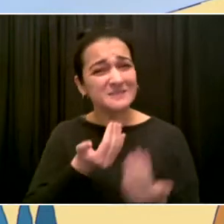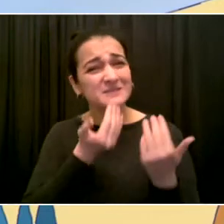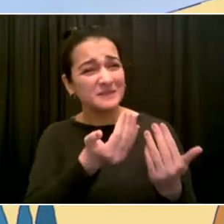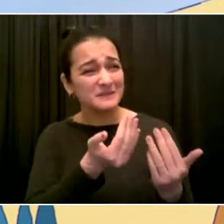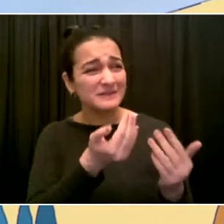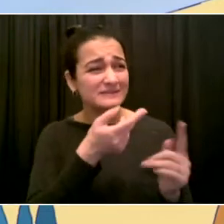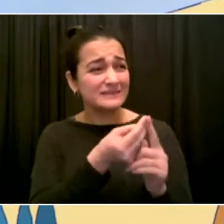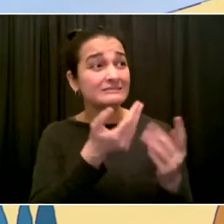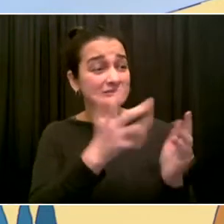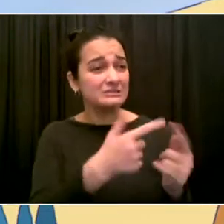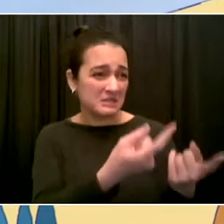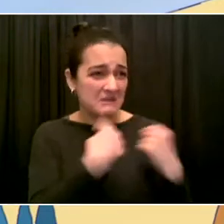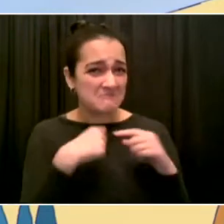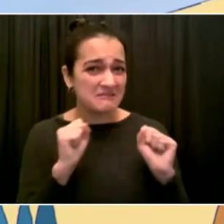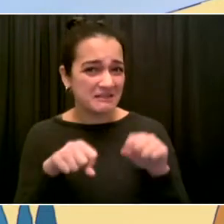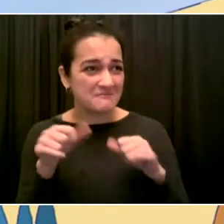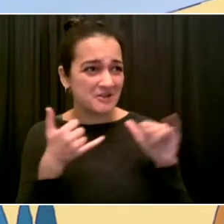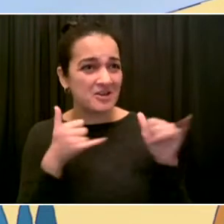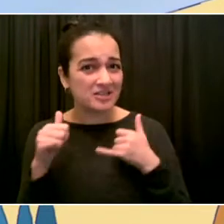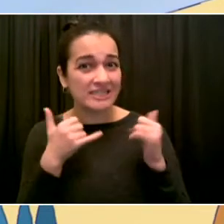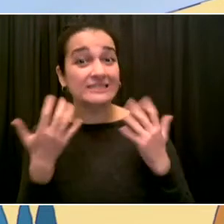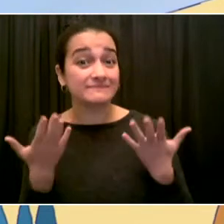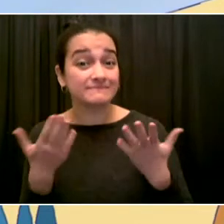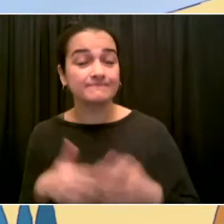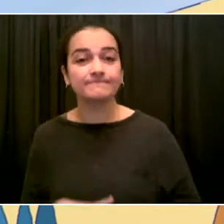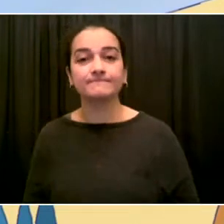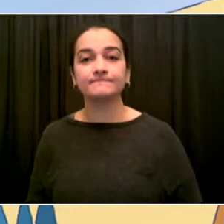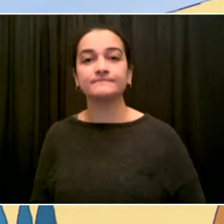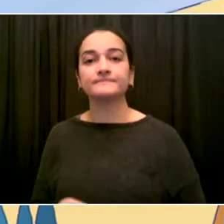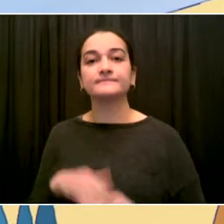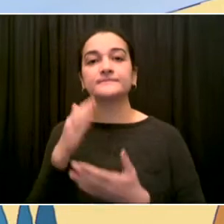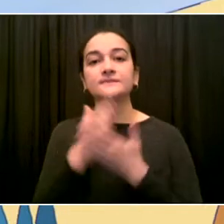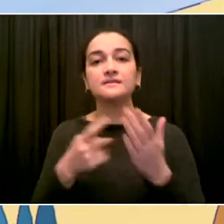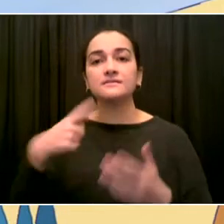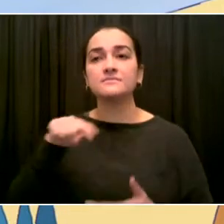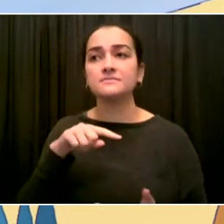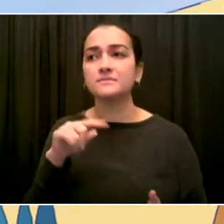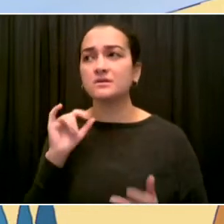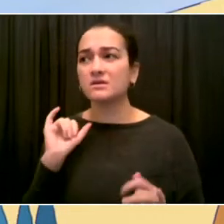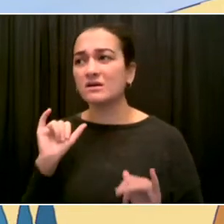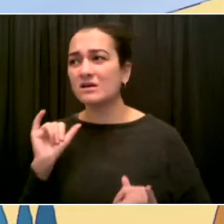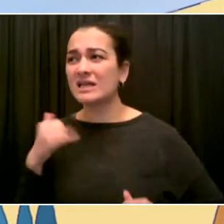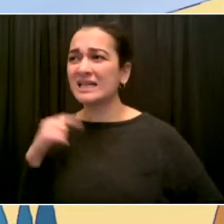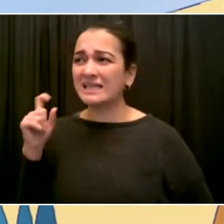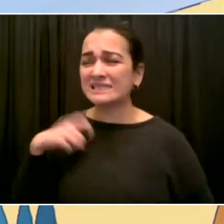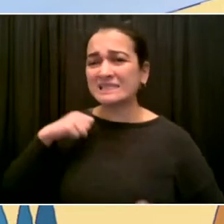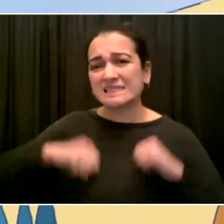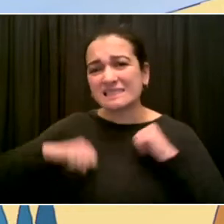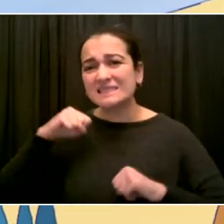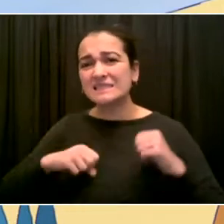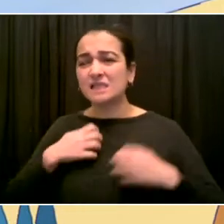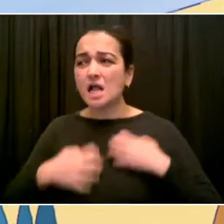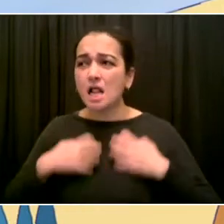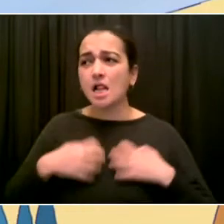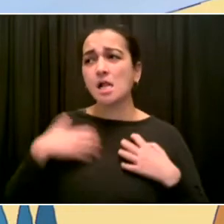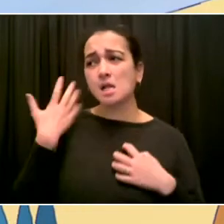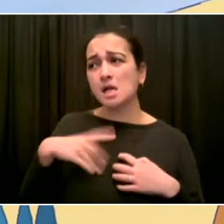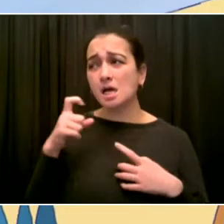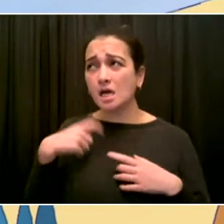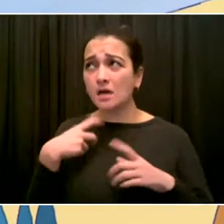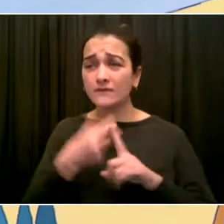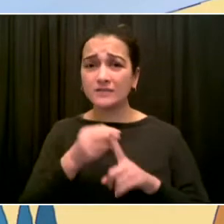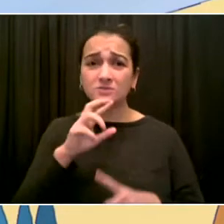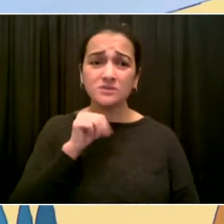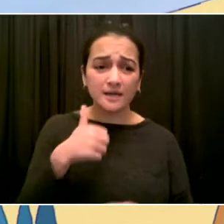pulled in different directions. But I think if families say, look, for the good, especially of the oldest relatives, let's all get vaccinated. I think a lot of